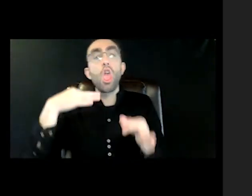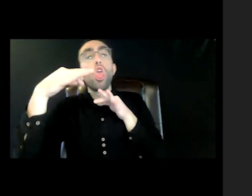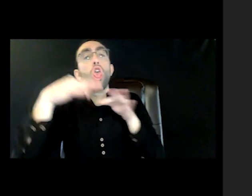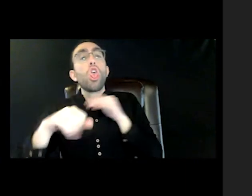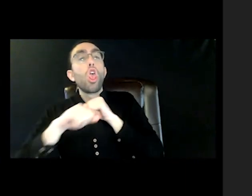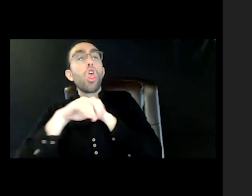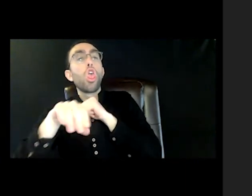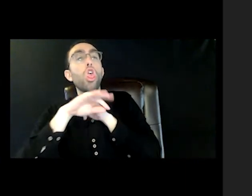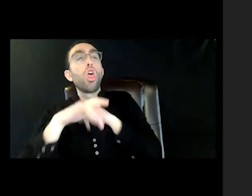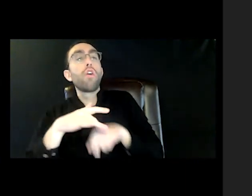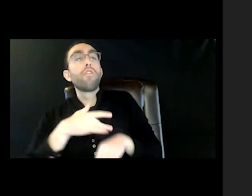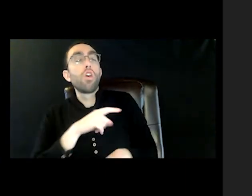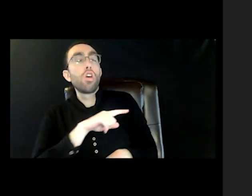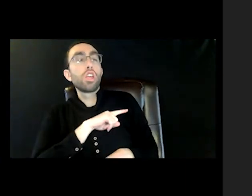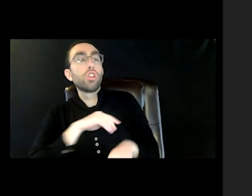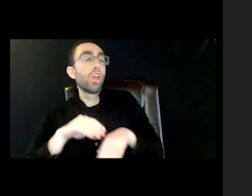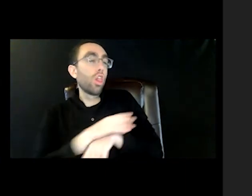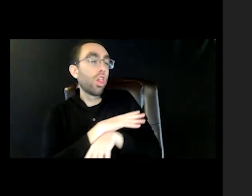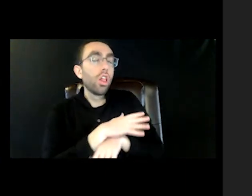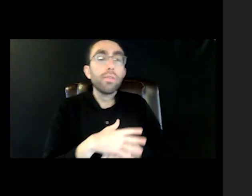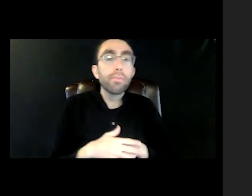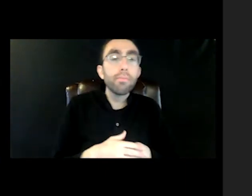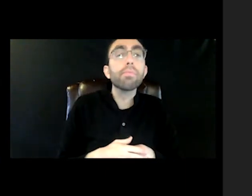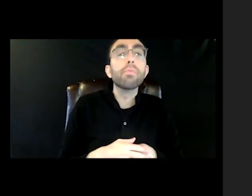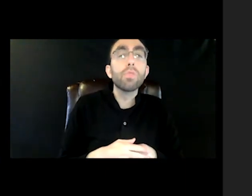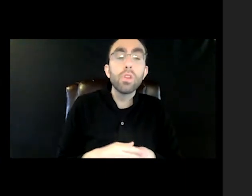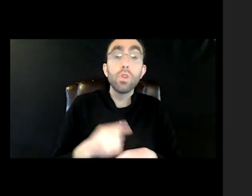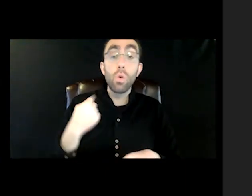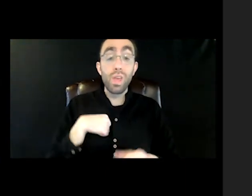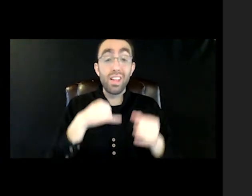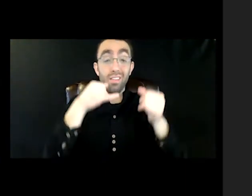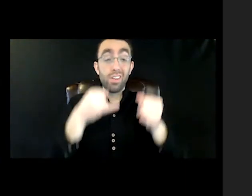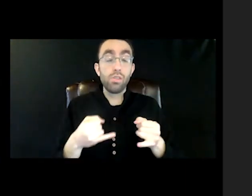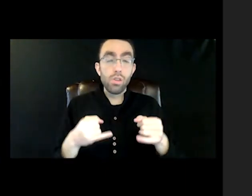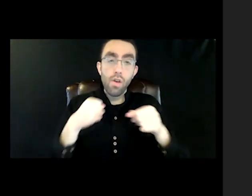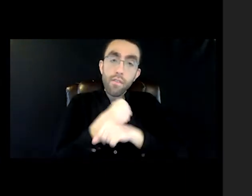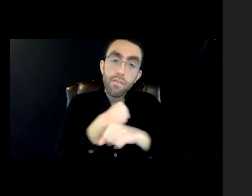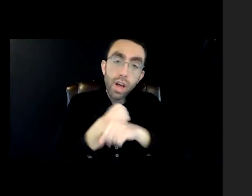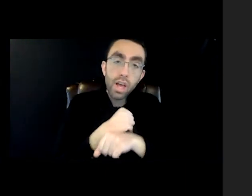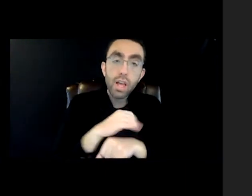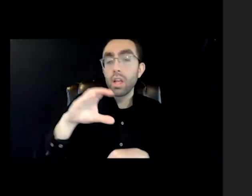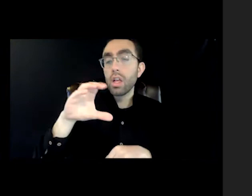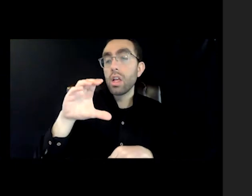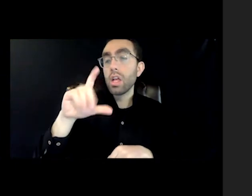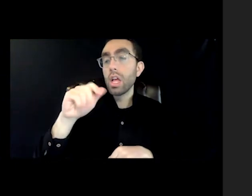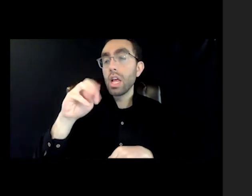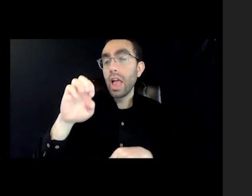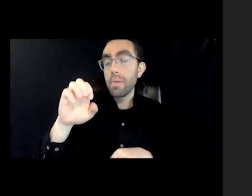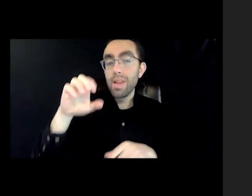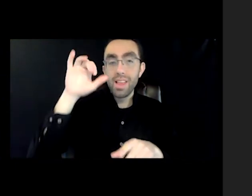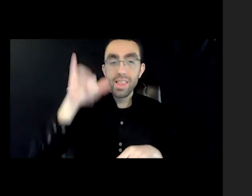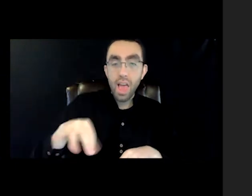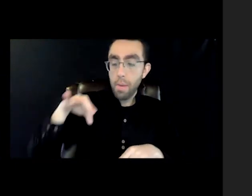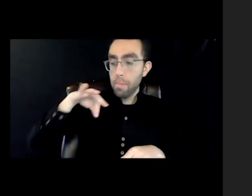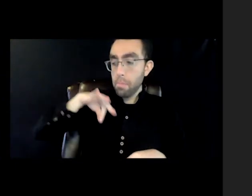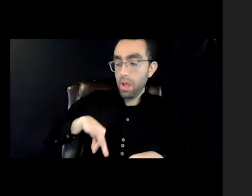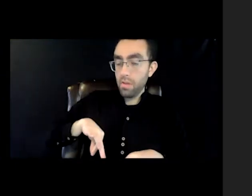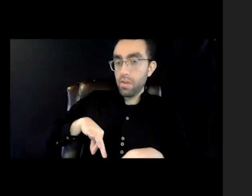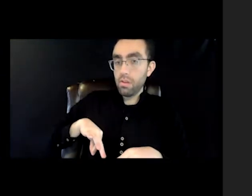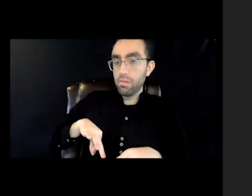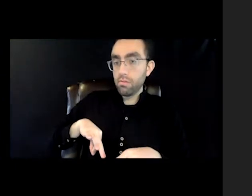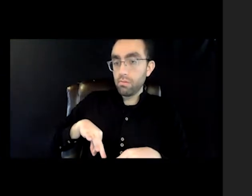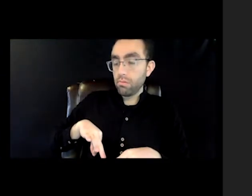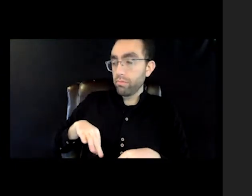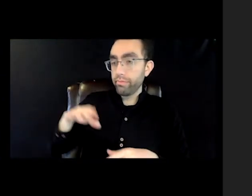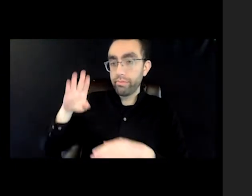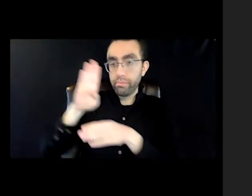So this idea of fighting climate change as individuals is something that really benefits industry rather than benefits the collective.